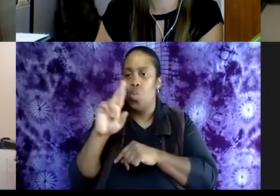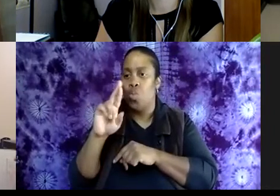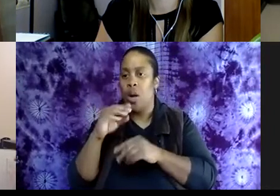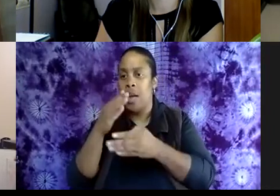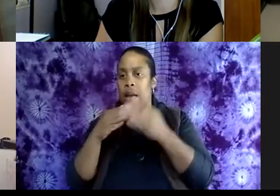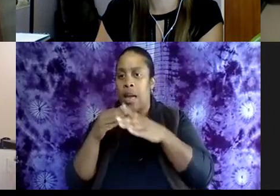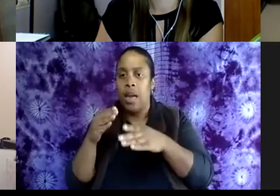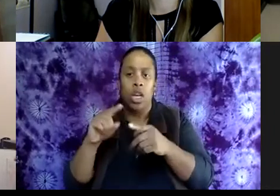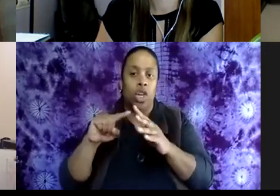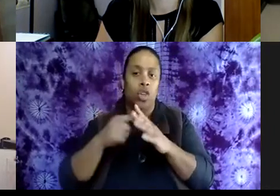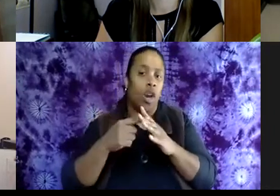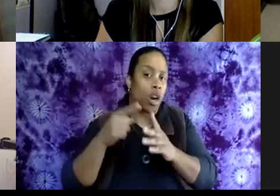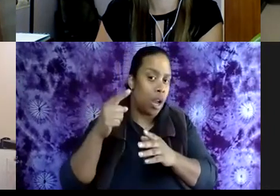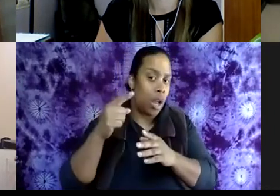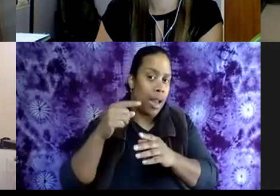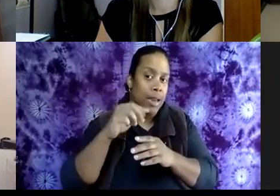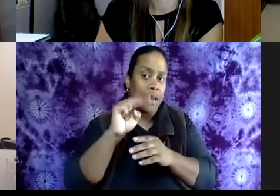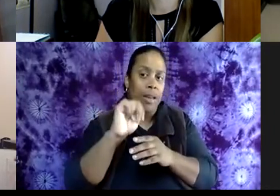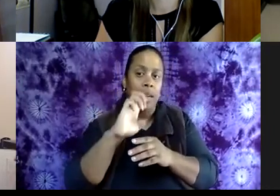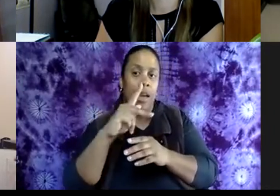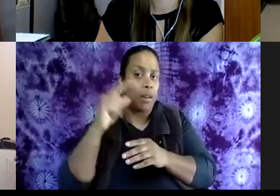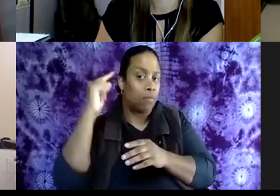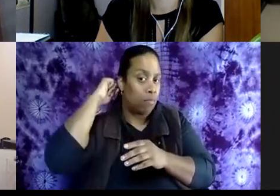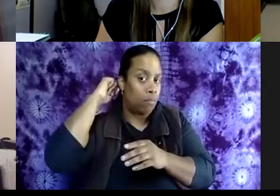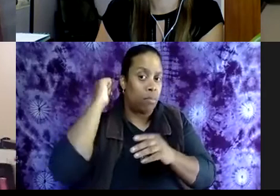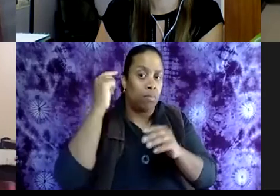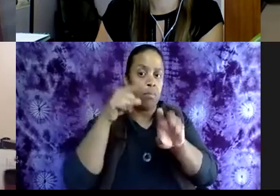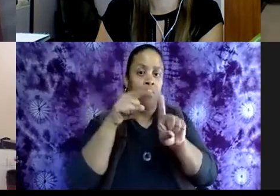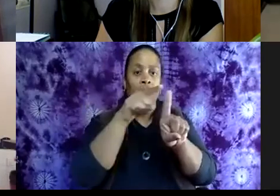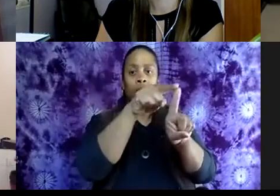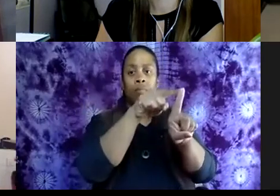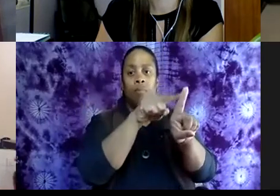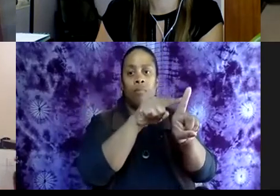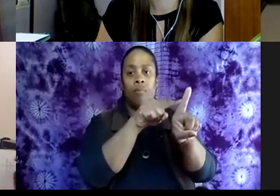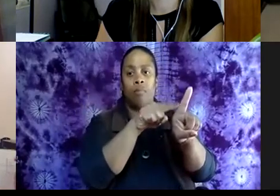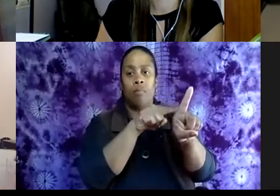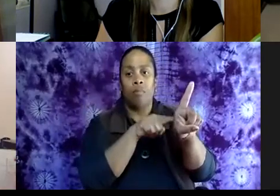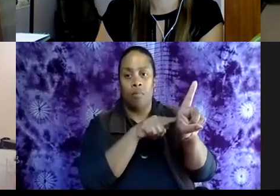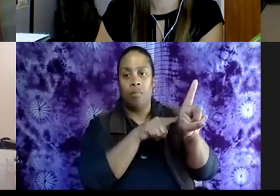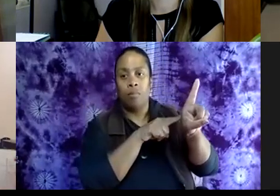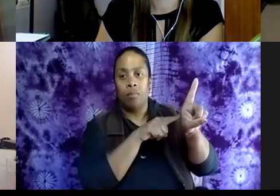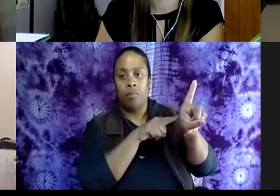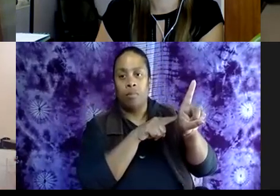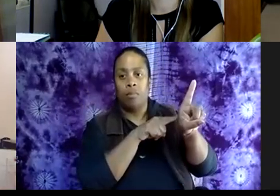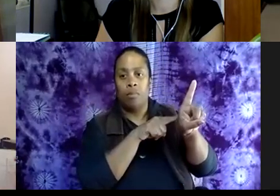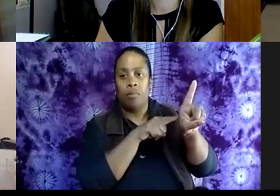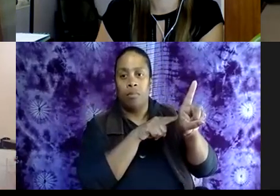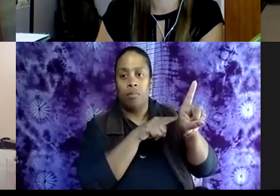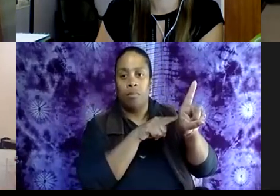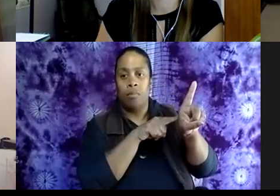at my neck, all the way down to my back, all the way down to my tailbone, and ran it. I could feel